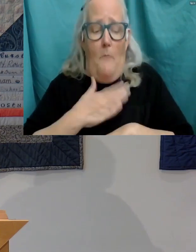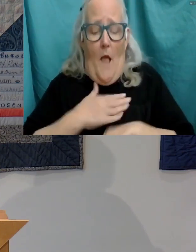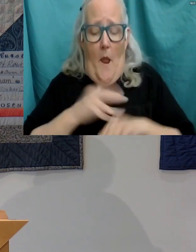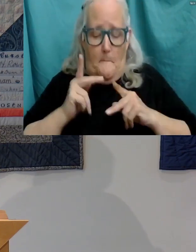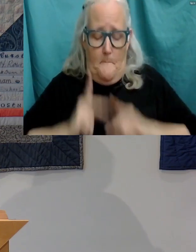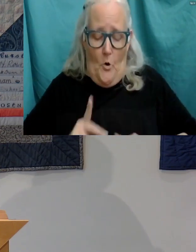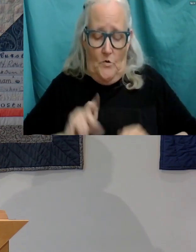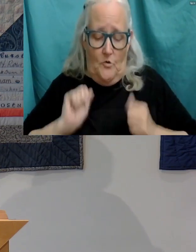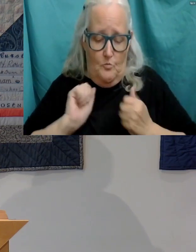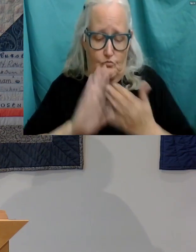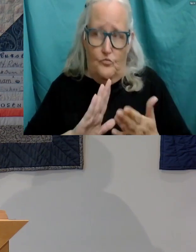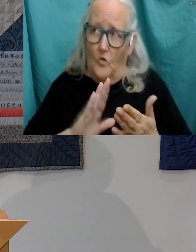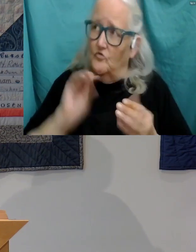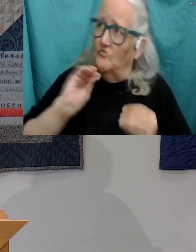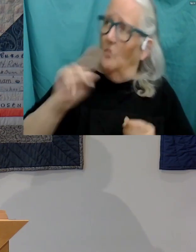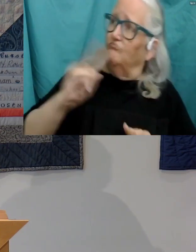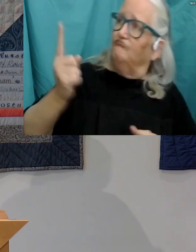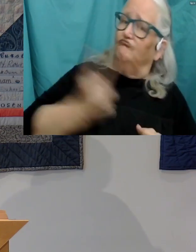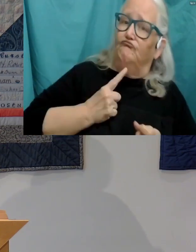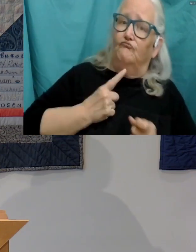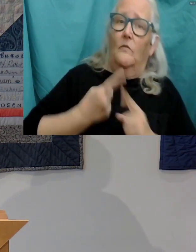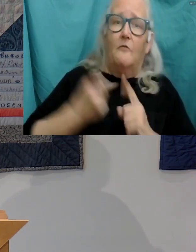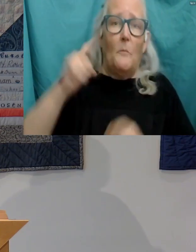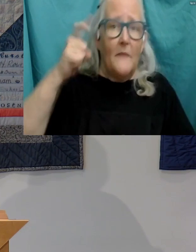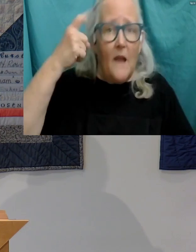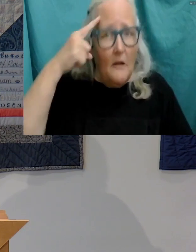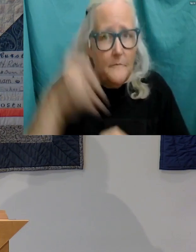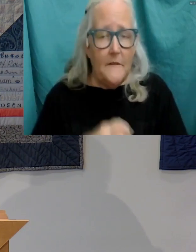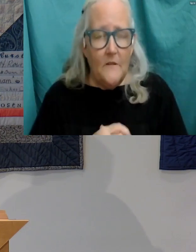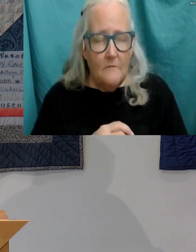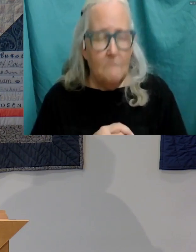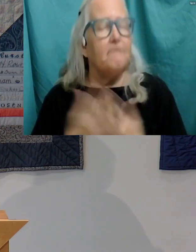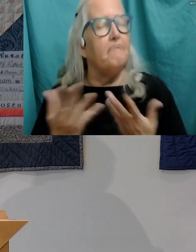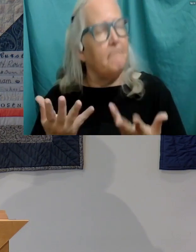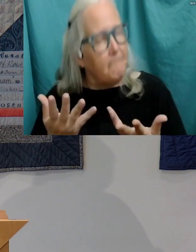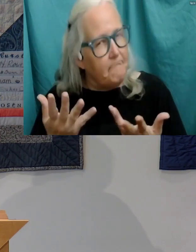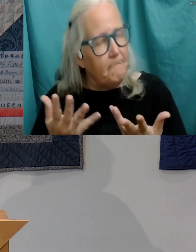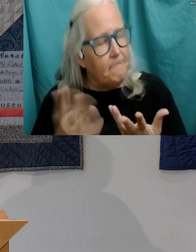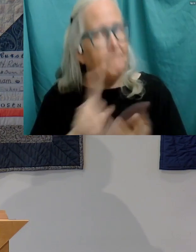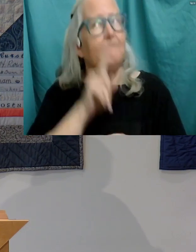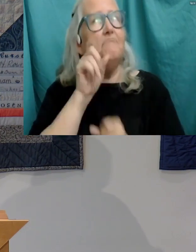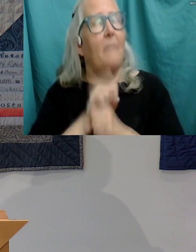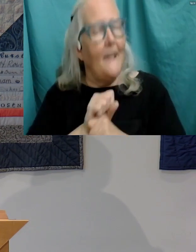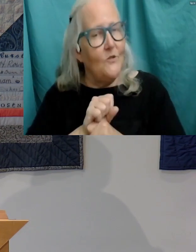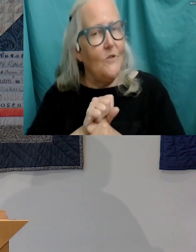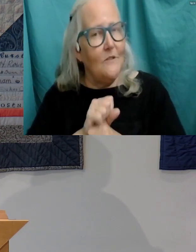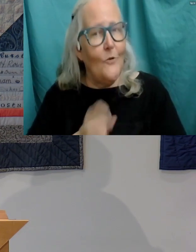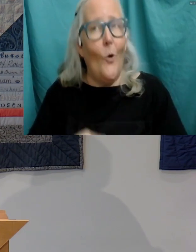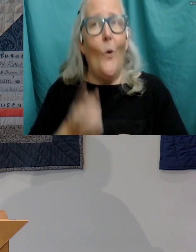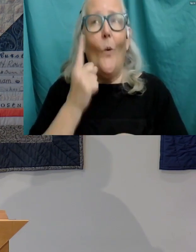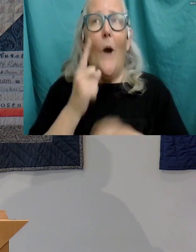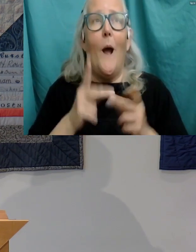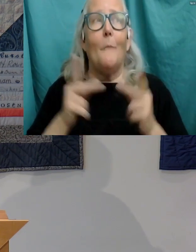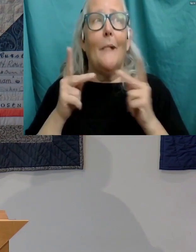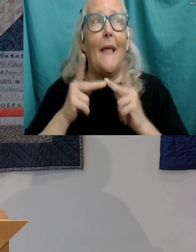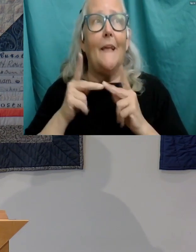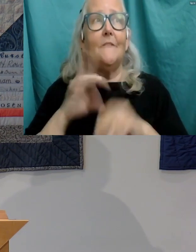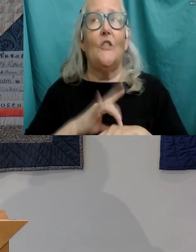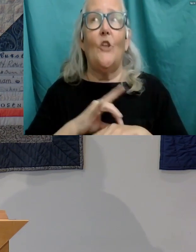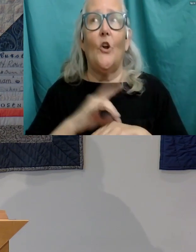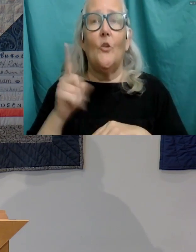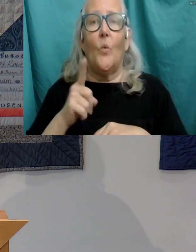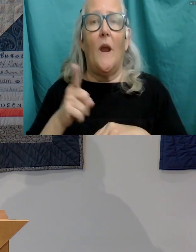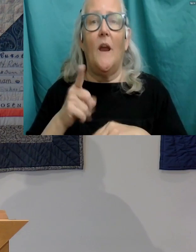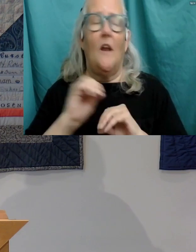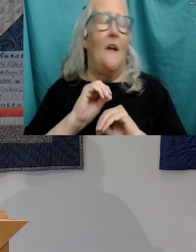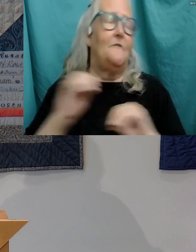state. When you think about it, actually, the one place on earth where you would be free of direct interference of